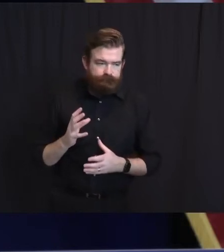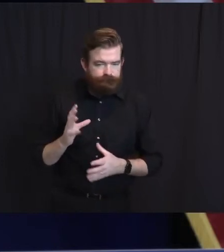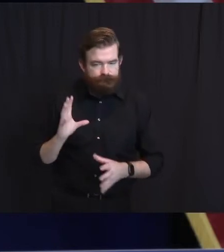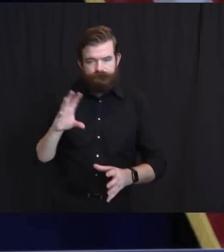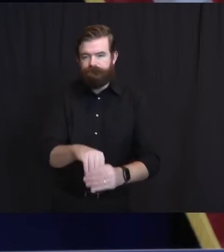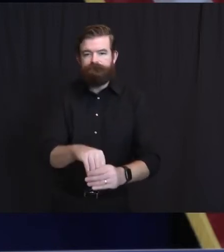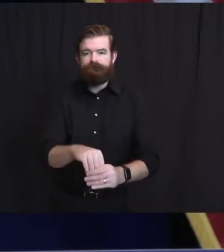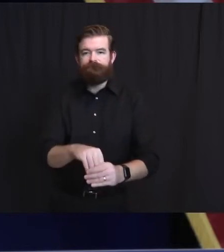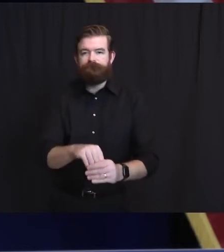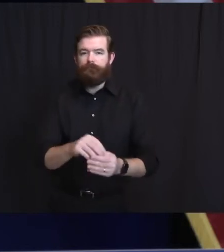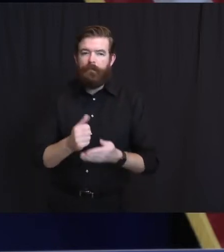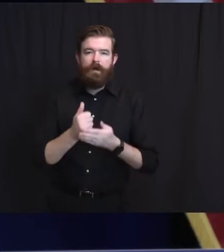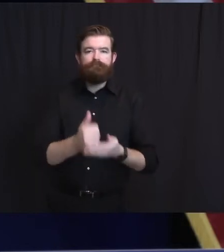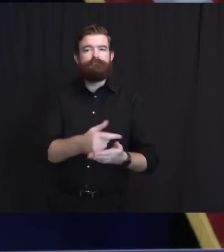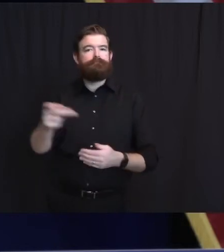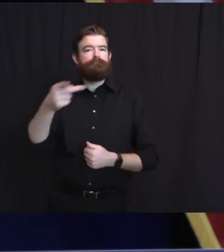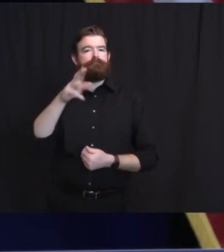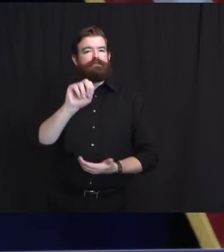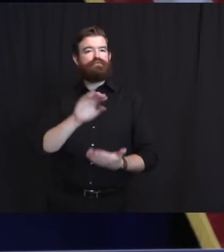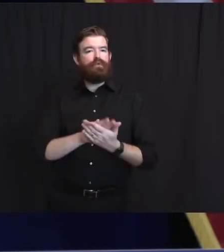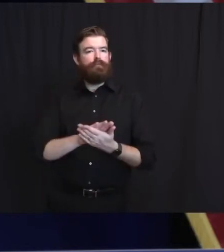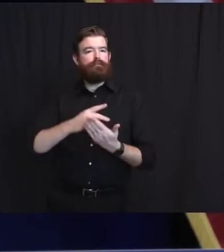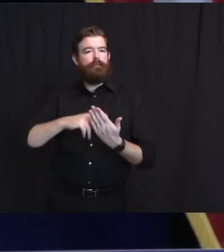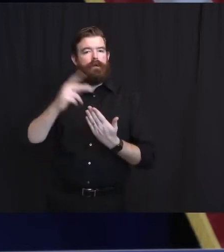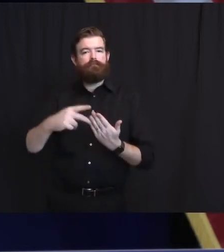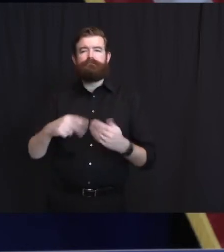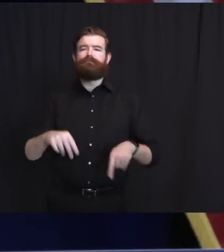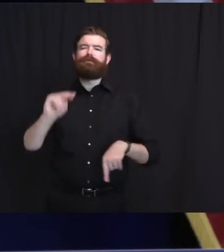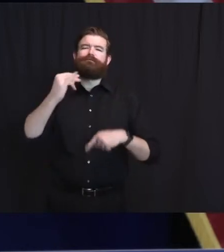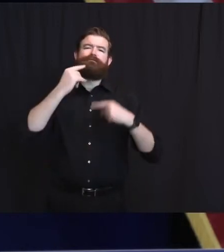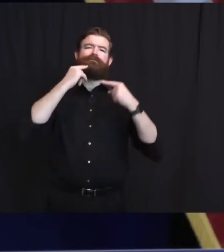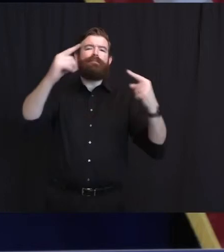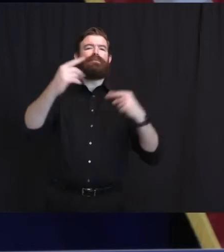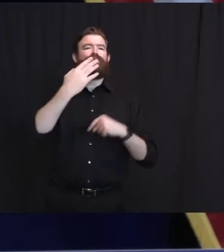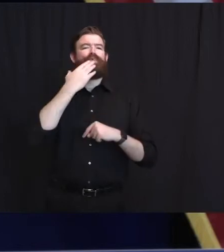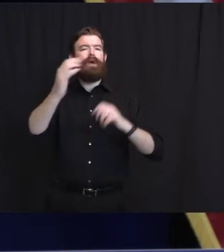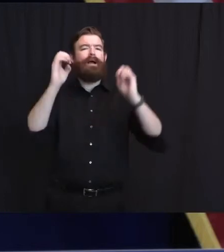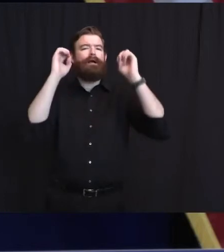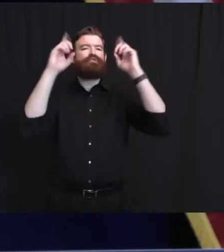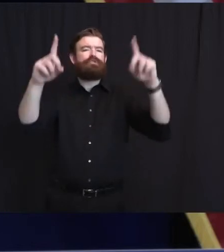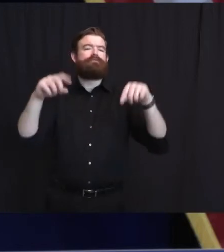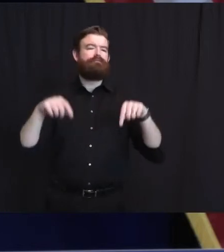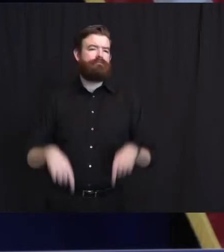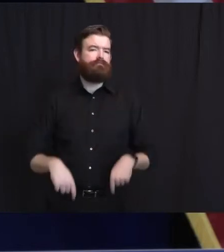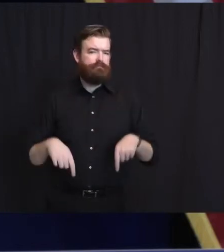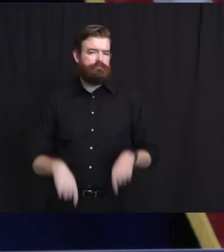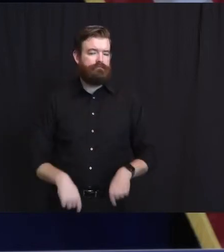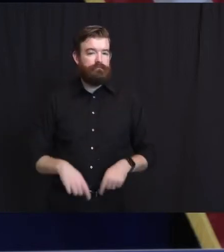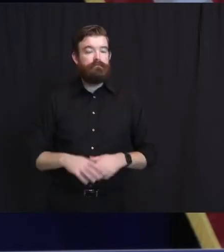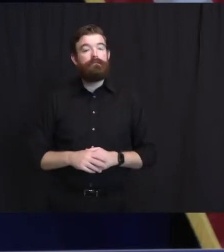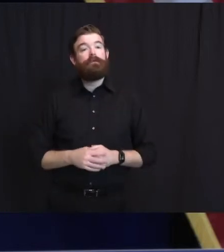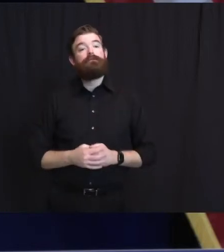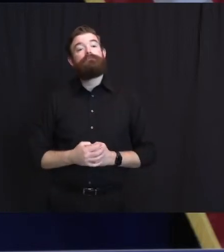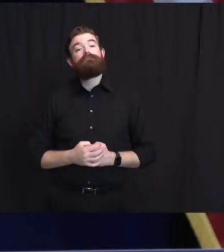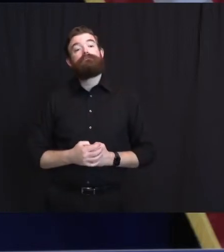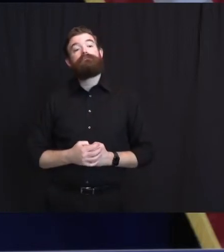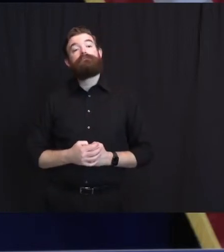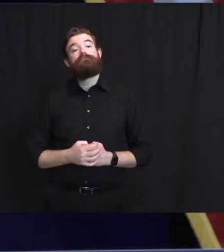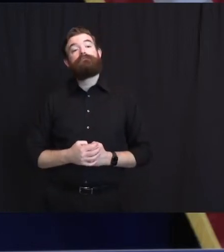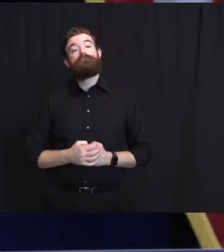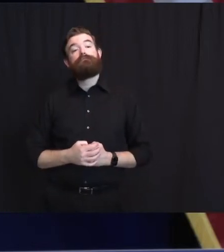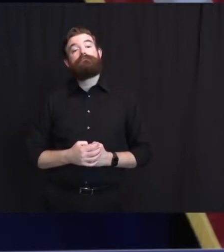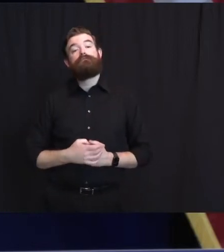field. Through his significant commitment to expanding access to high-quality preschool for more 3- and 4-year-olds, Governor